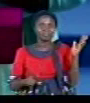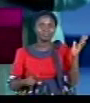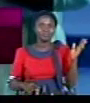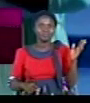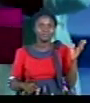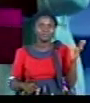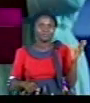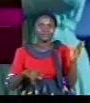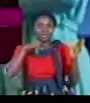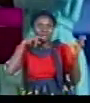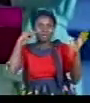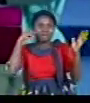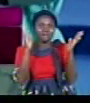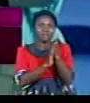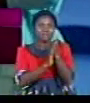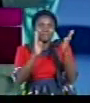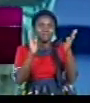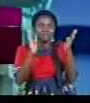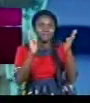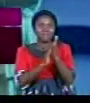Praise the Lord.